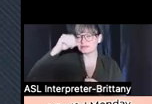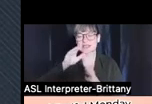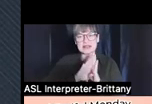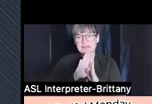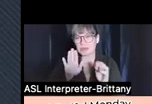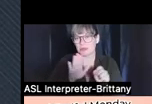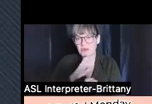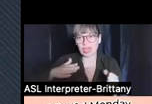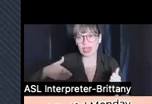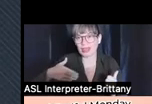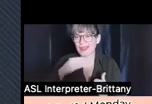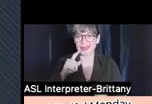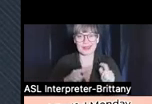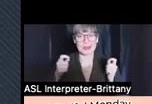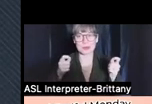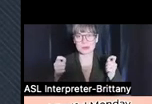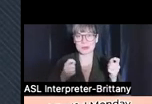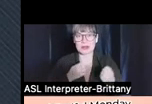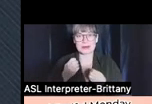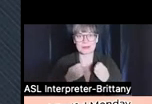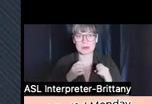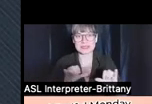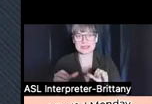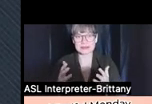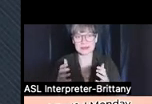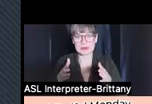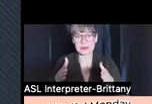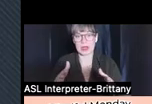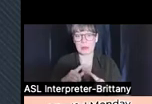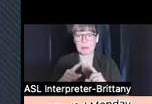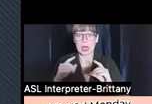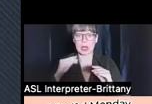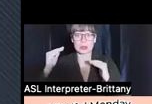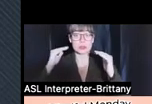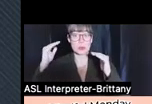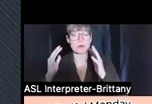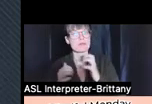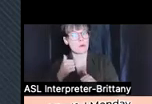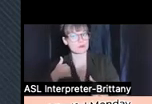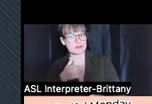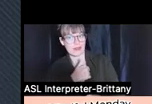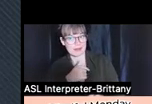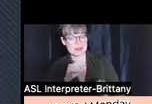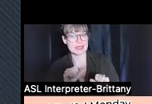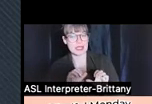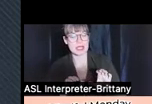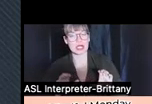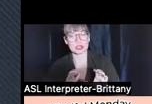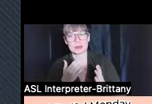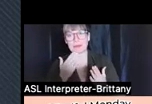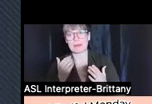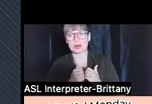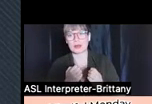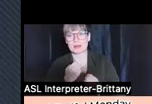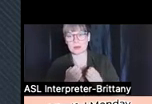honestly can't contain their emotions the way we'd like them to. But adults, most of us, can do a lot better with that. So